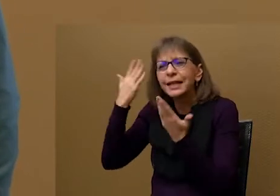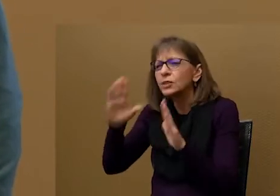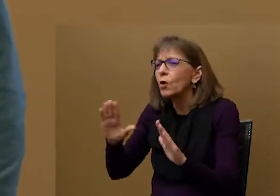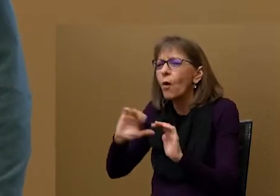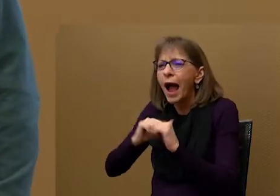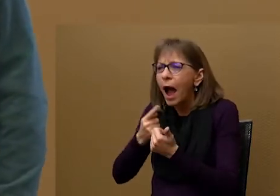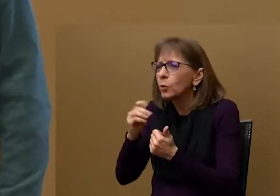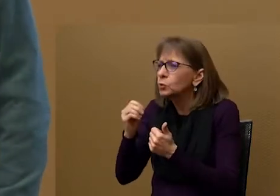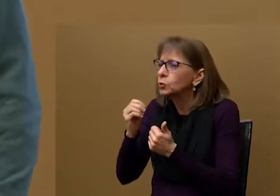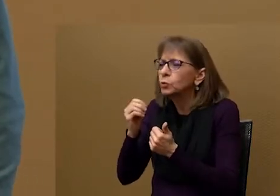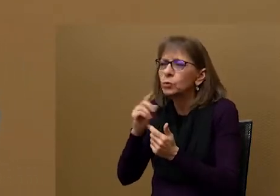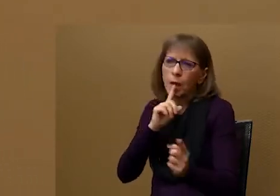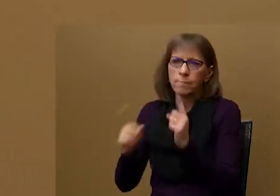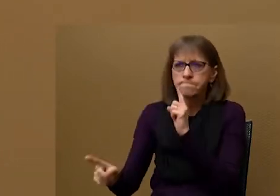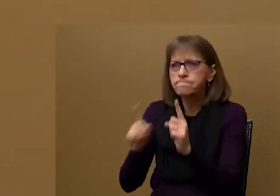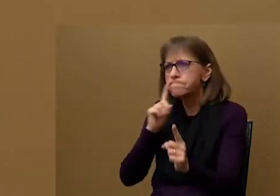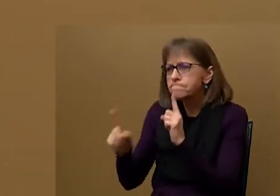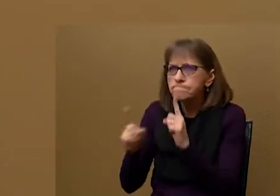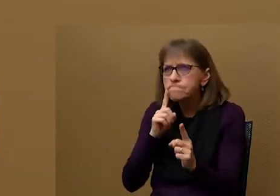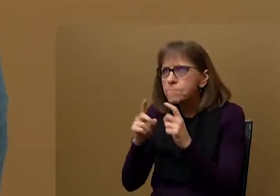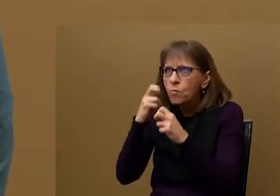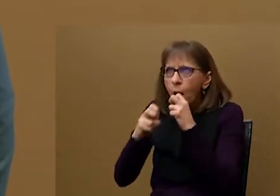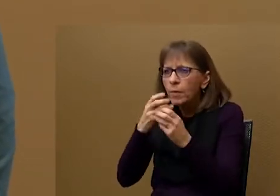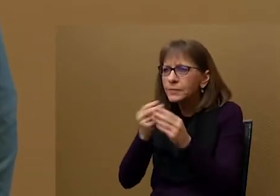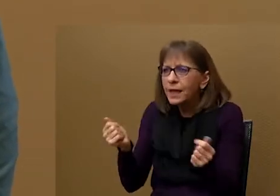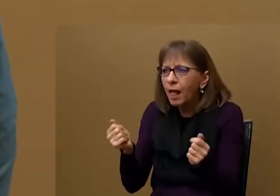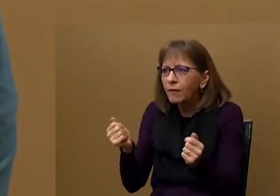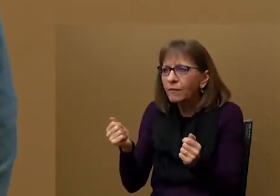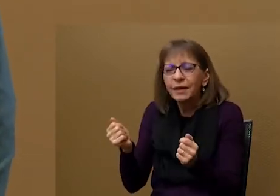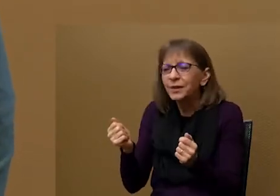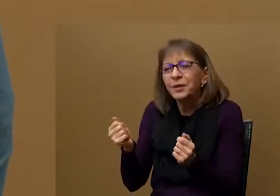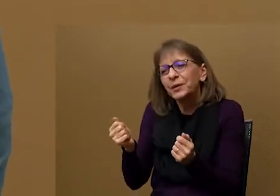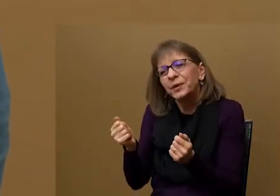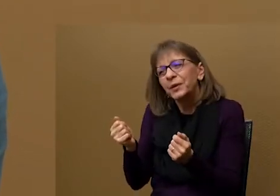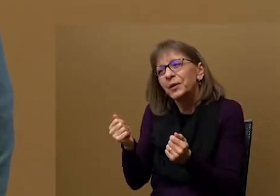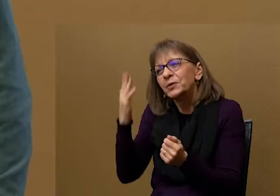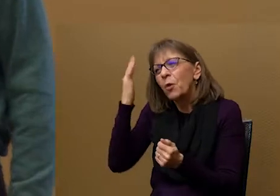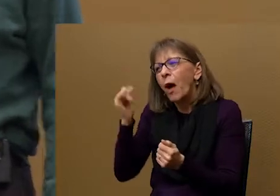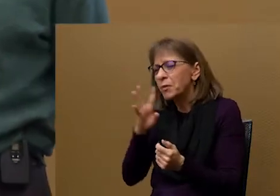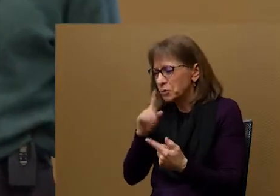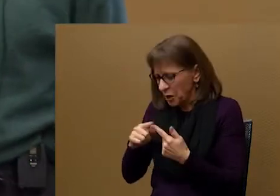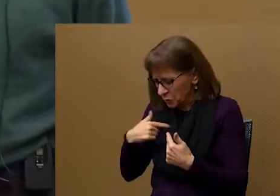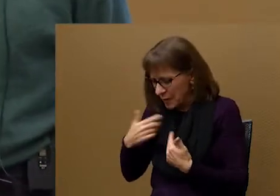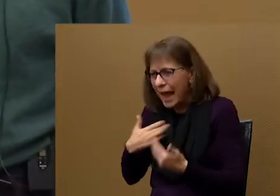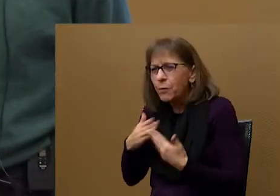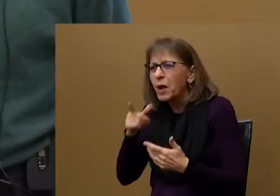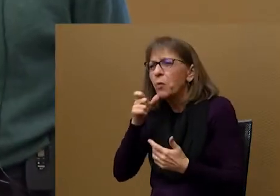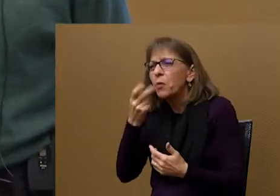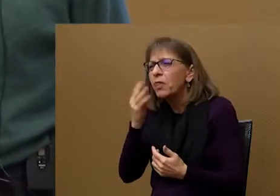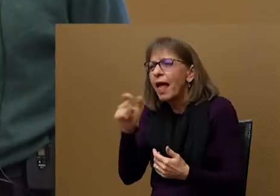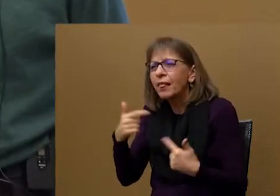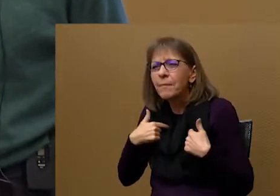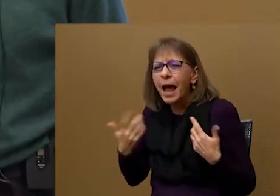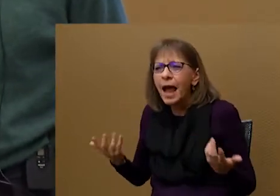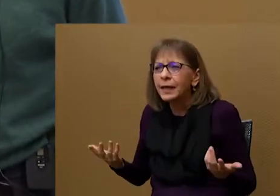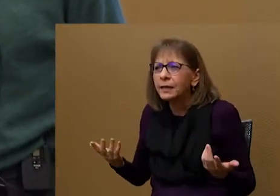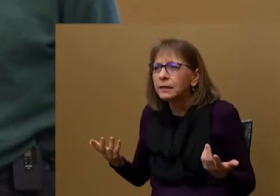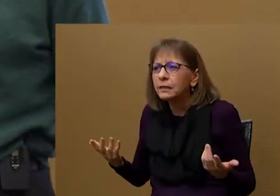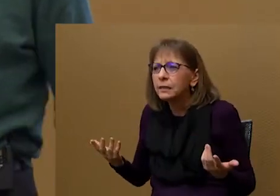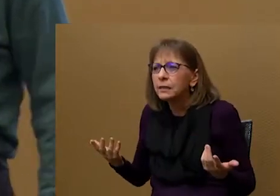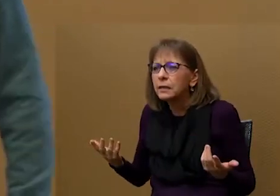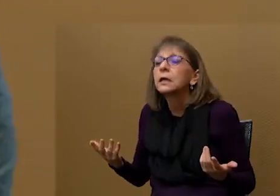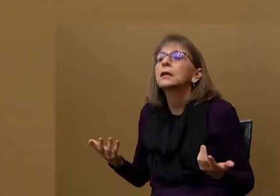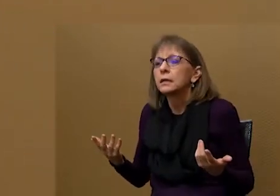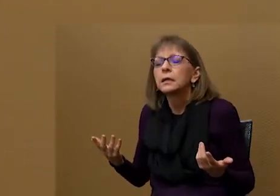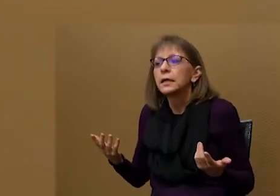what therapy is. He doesn't have a sense of using dialogue to do problem solving. And why would he talk to you anyway? Who the hell are you?